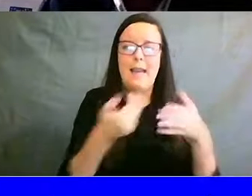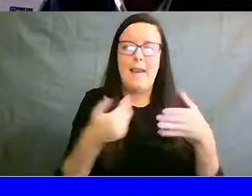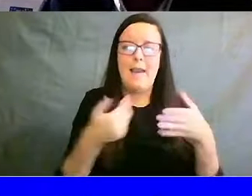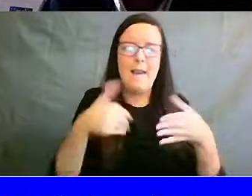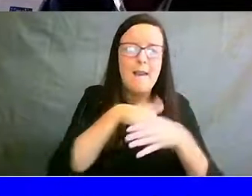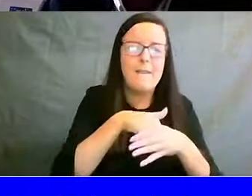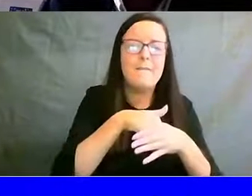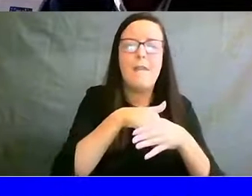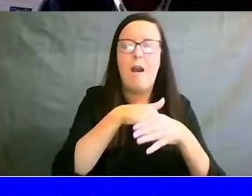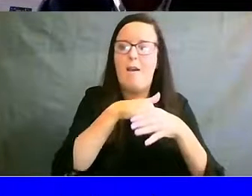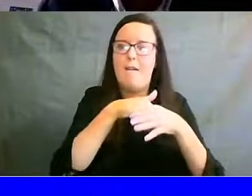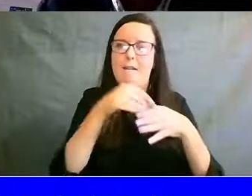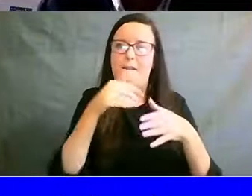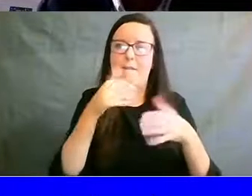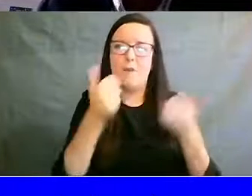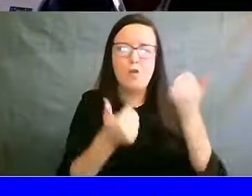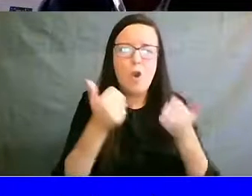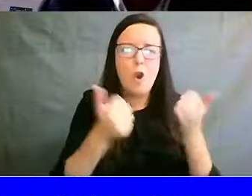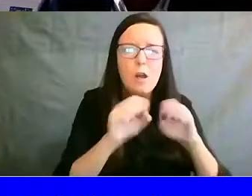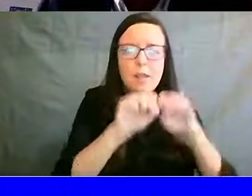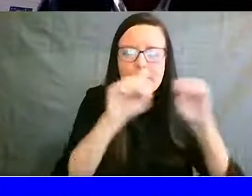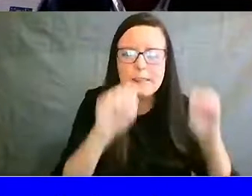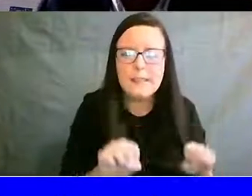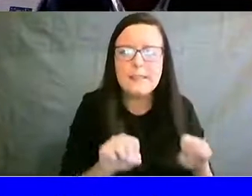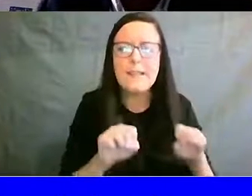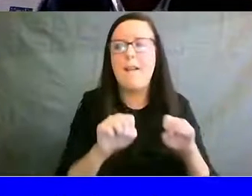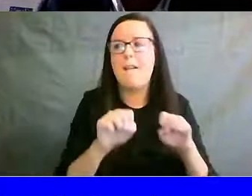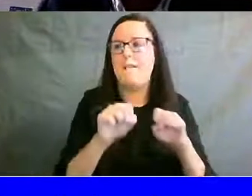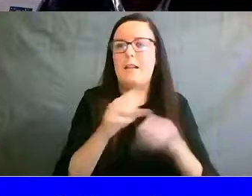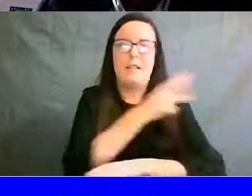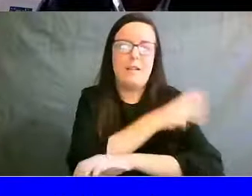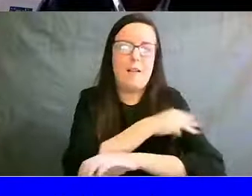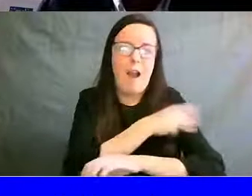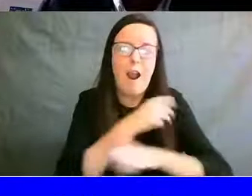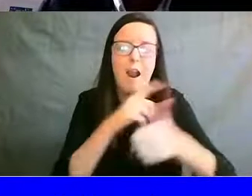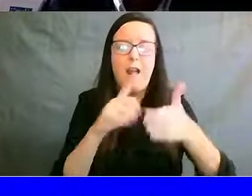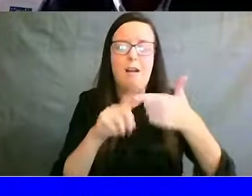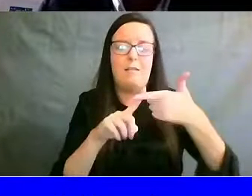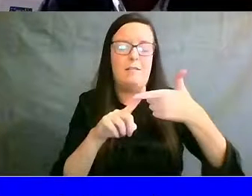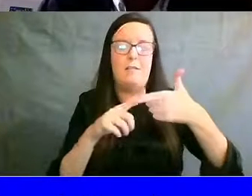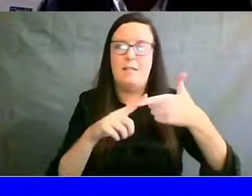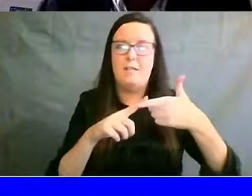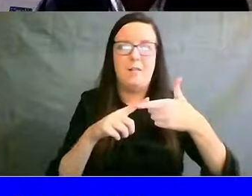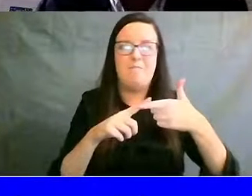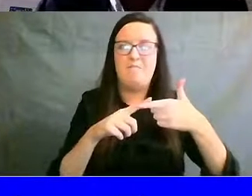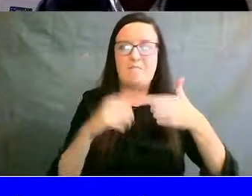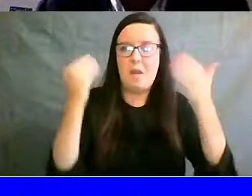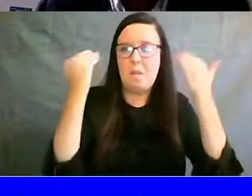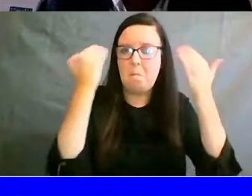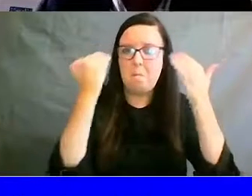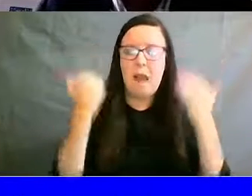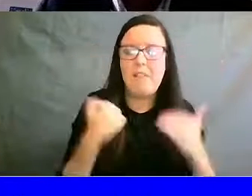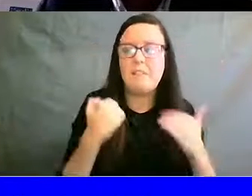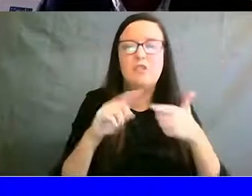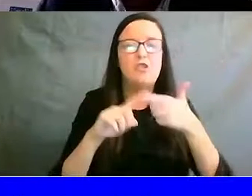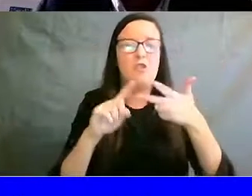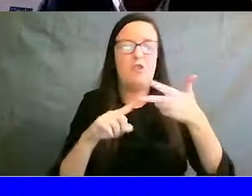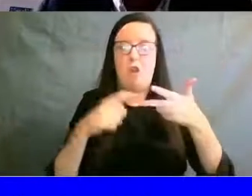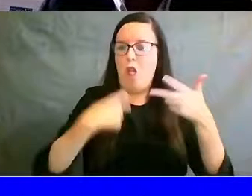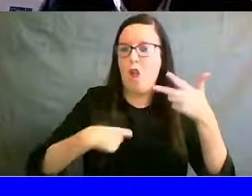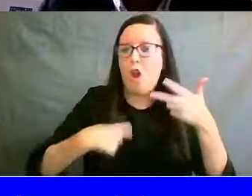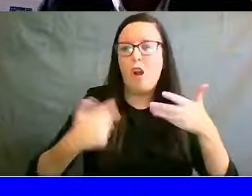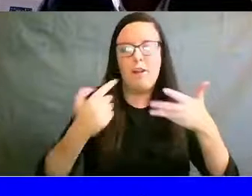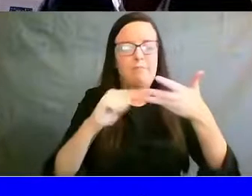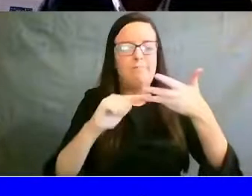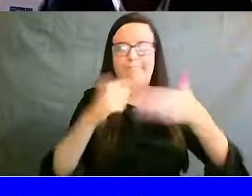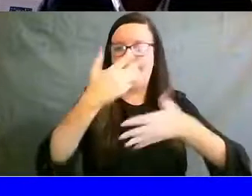service, judiciary, and Garda Síochána, and barristers and lawyers. So that's a big solution